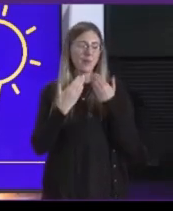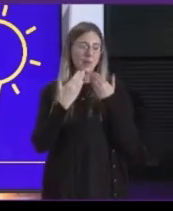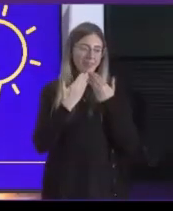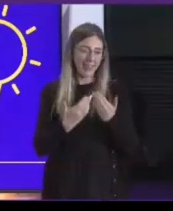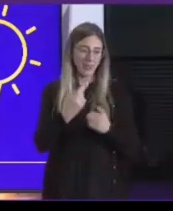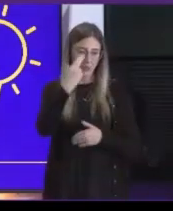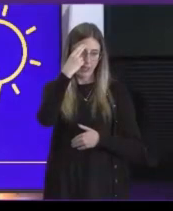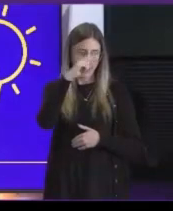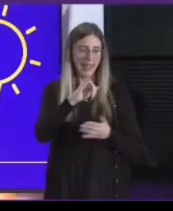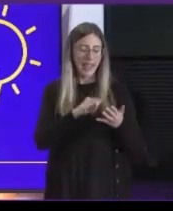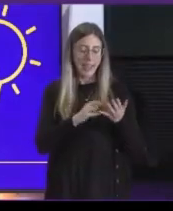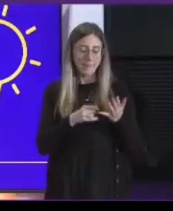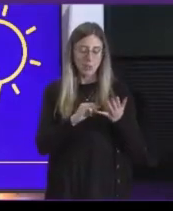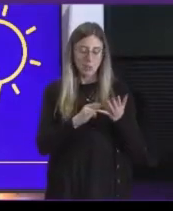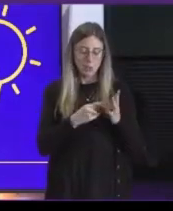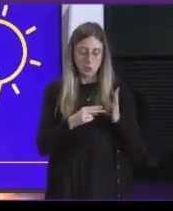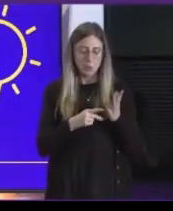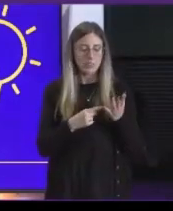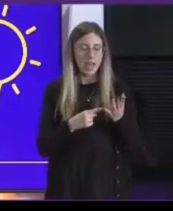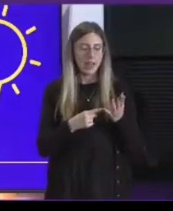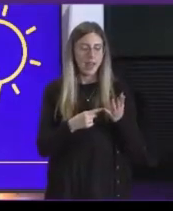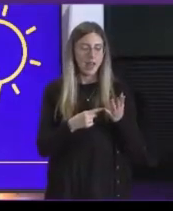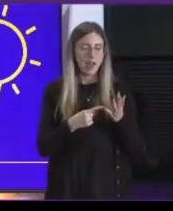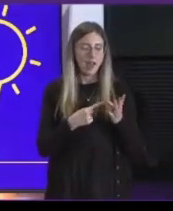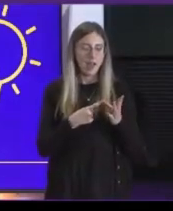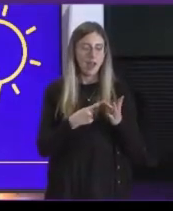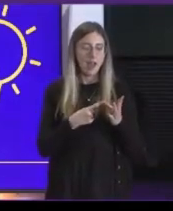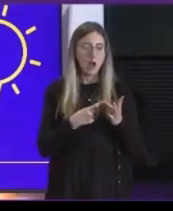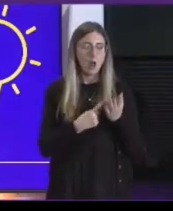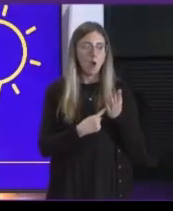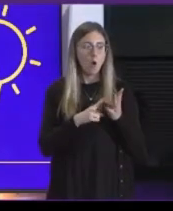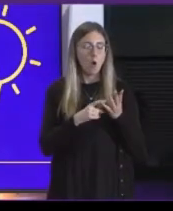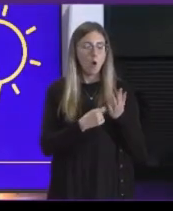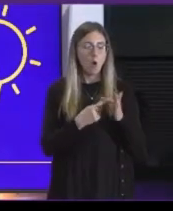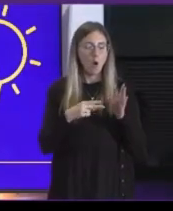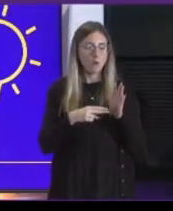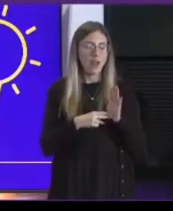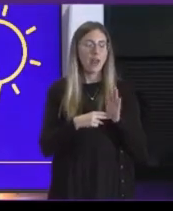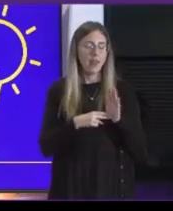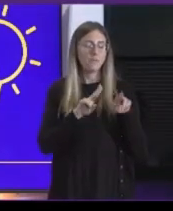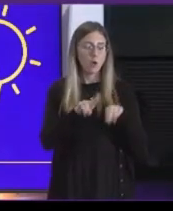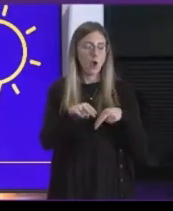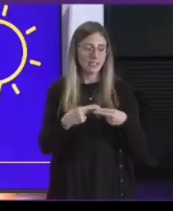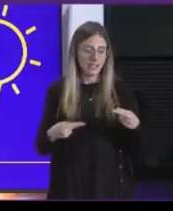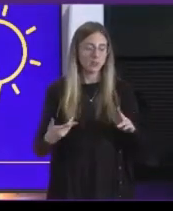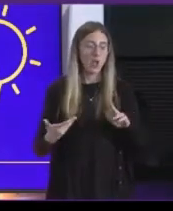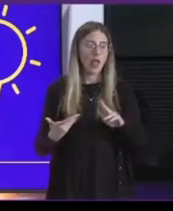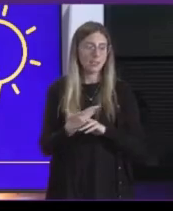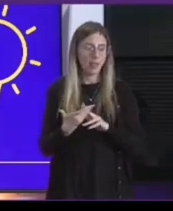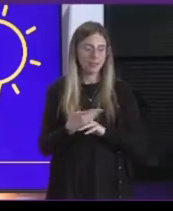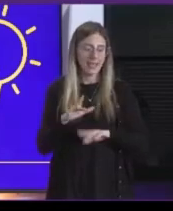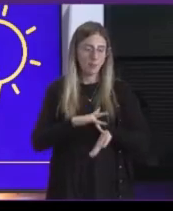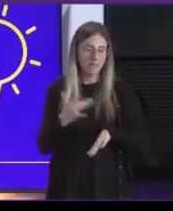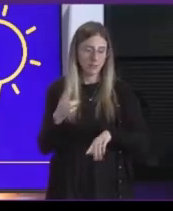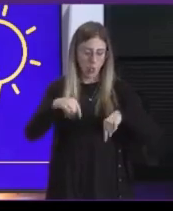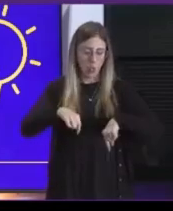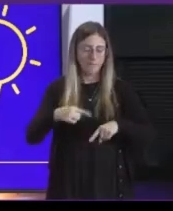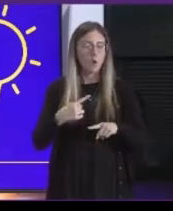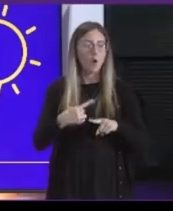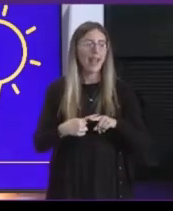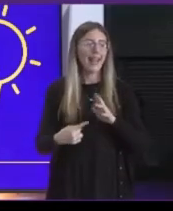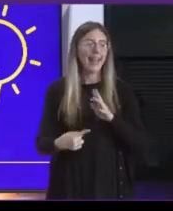So my name is Susanna Laurin. I'm here as the representative for the International Association of Accessibility Professionals in the